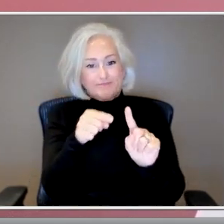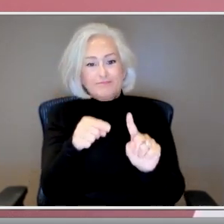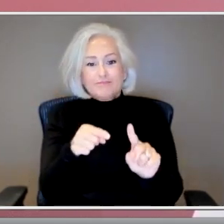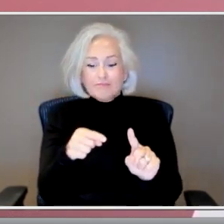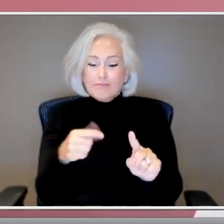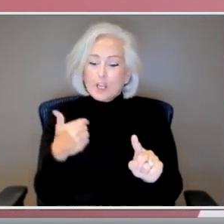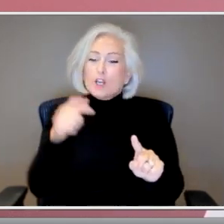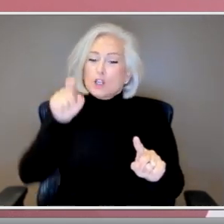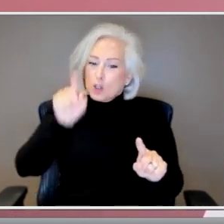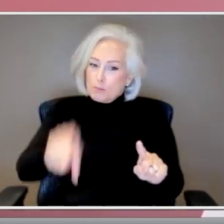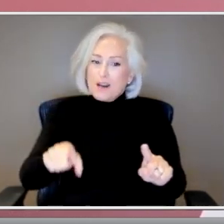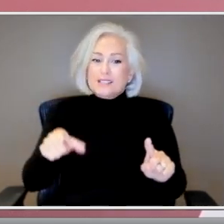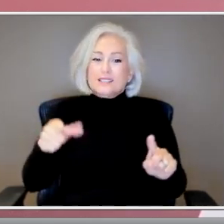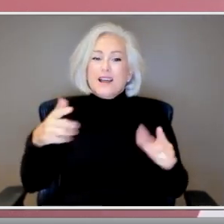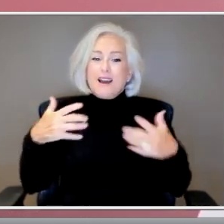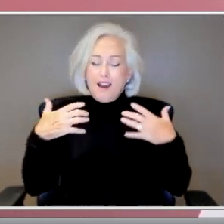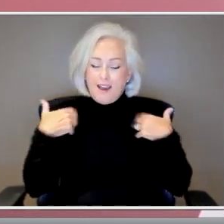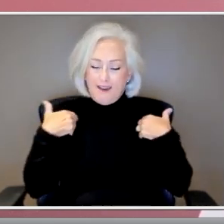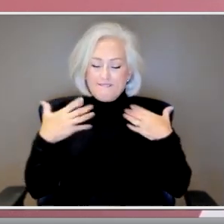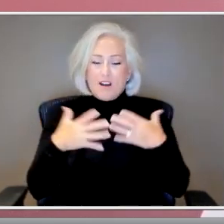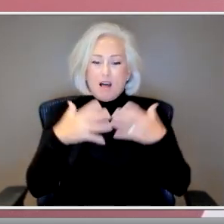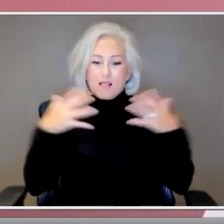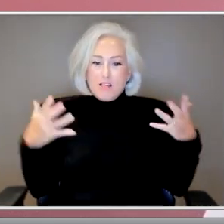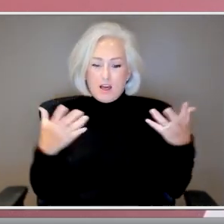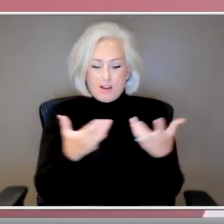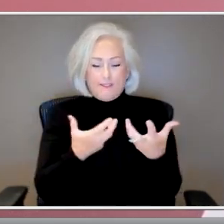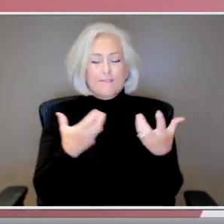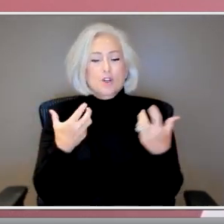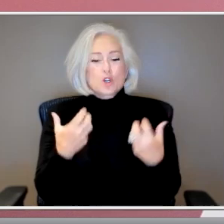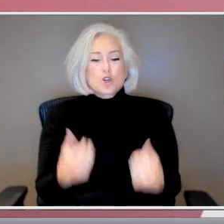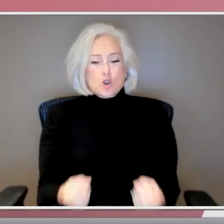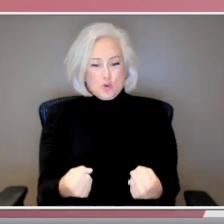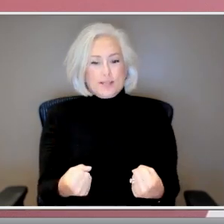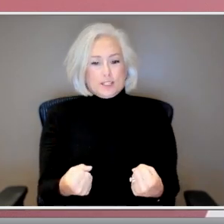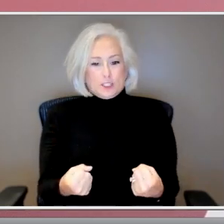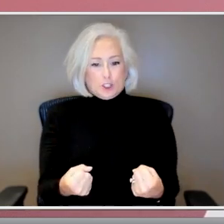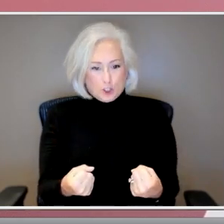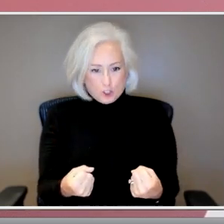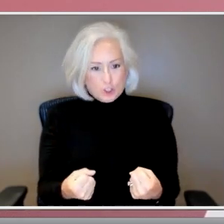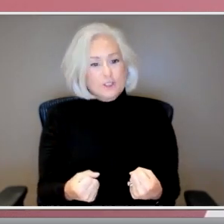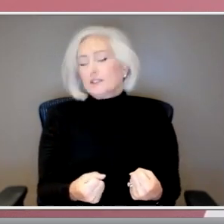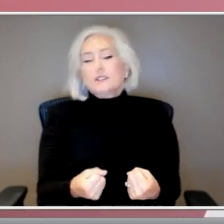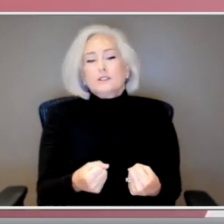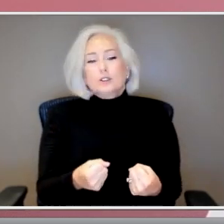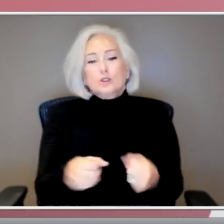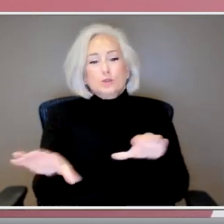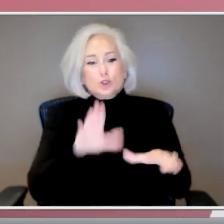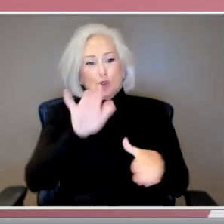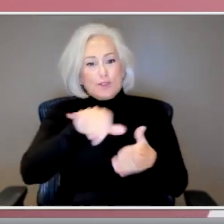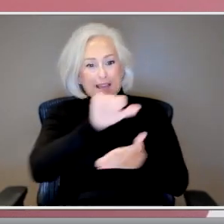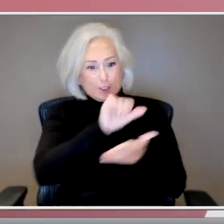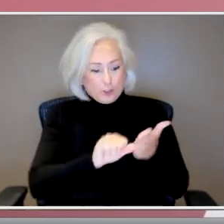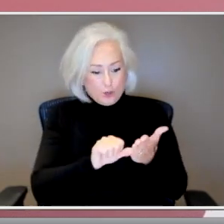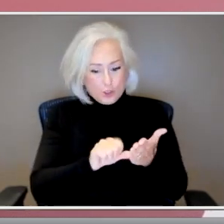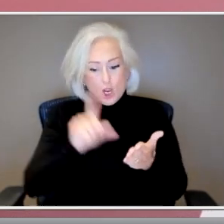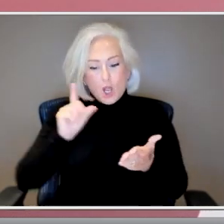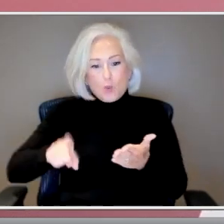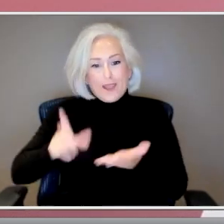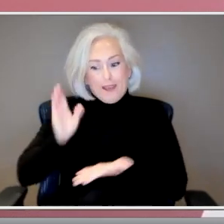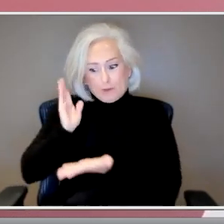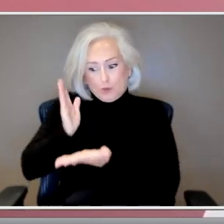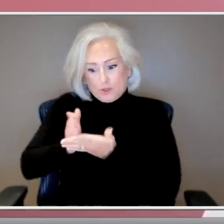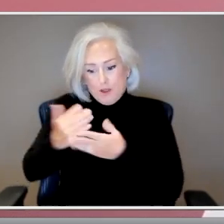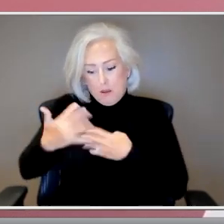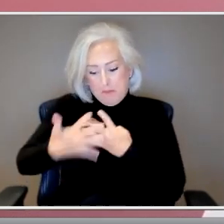undergo an operation like this. High risk of stroke, we have to shut off blood temporarily to major vessels that go to the brain.